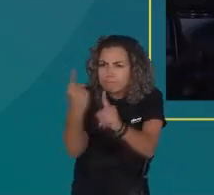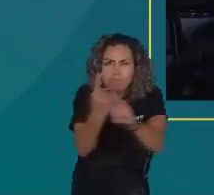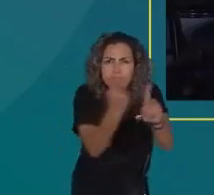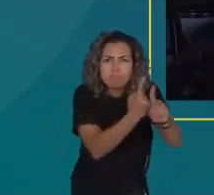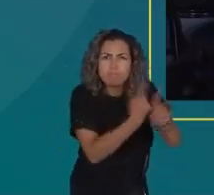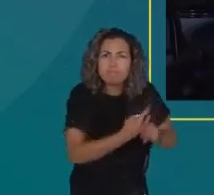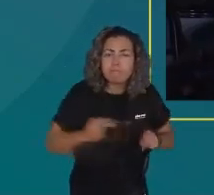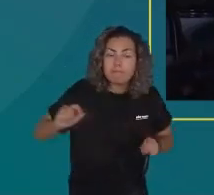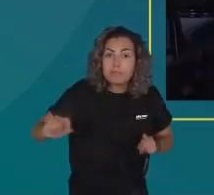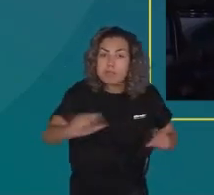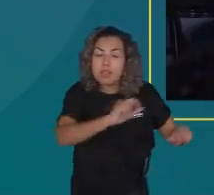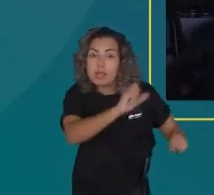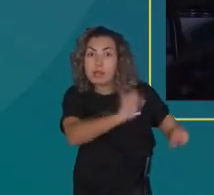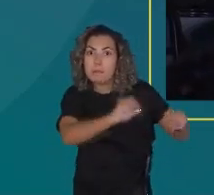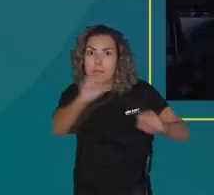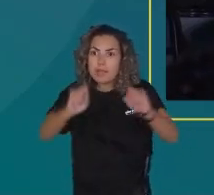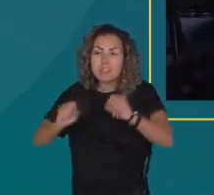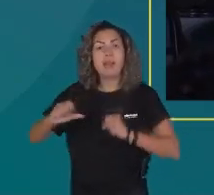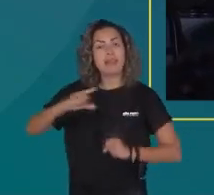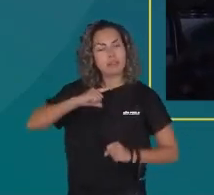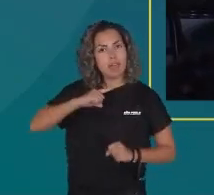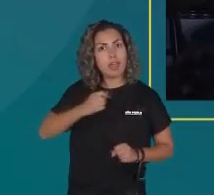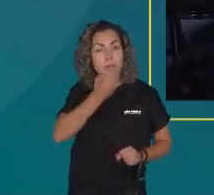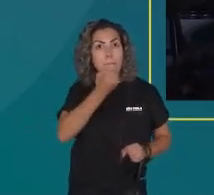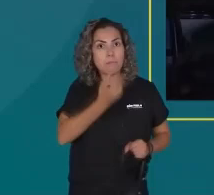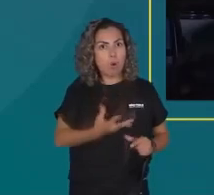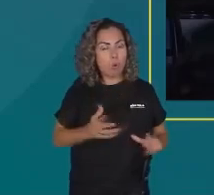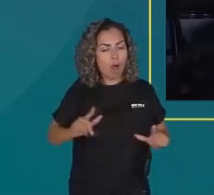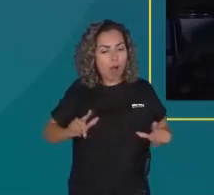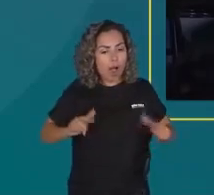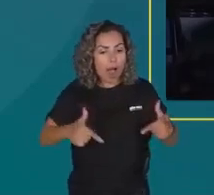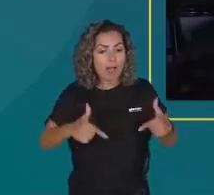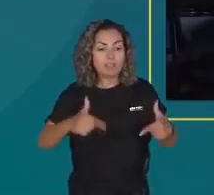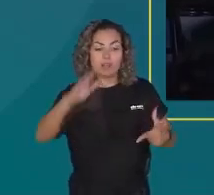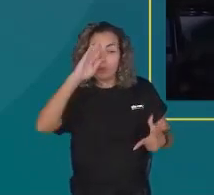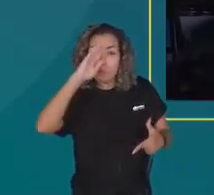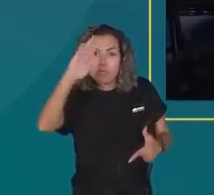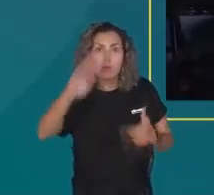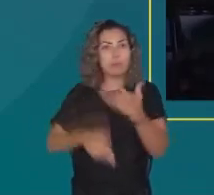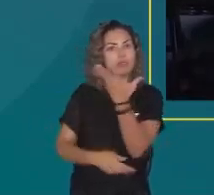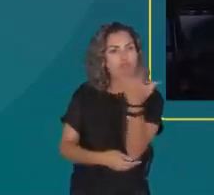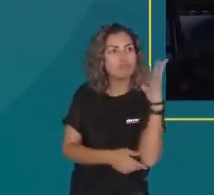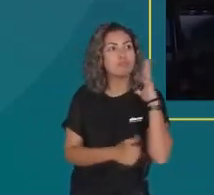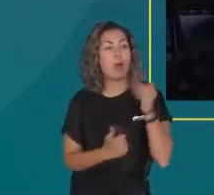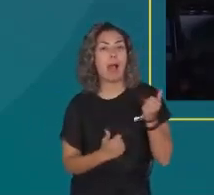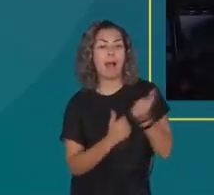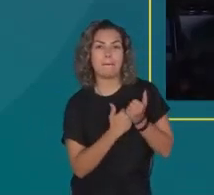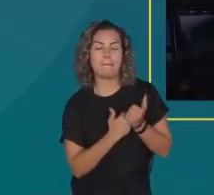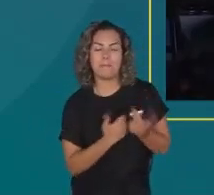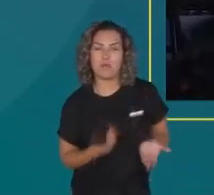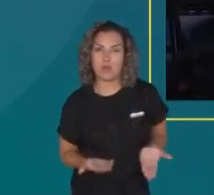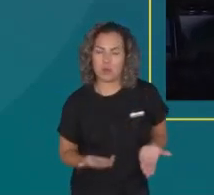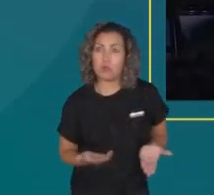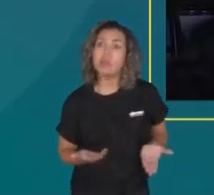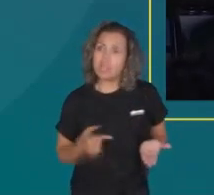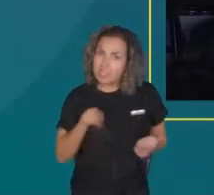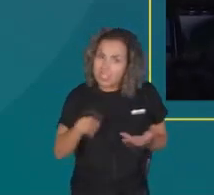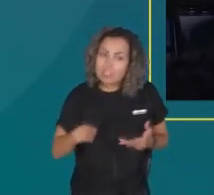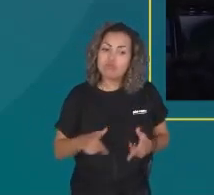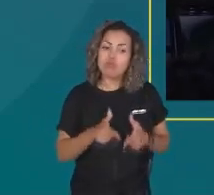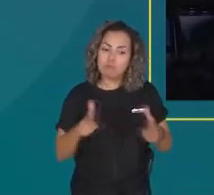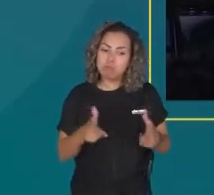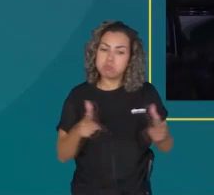green business in Colombia. We did it in Peru as well with the World Bank. But it's growing. These things are growing. But showing the